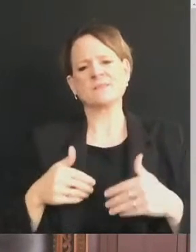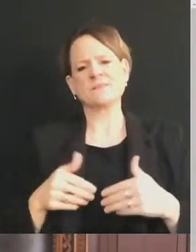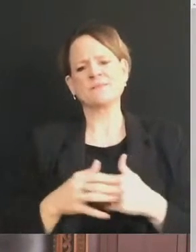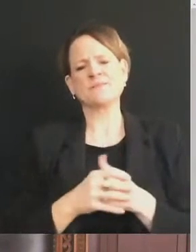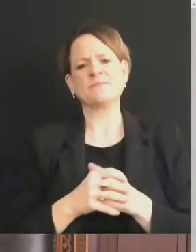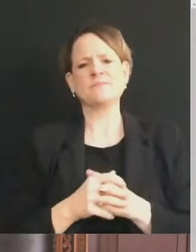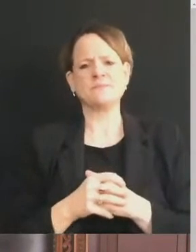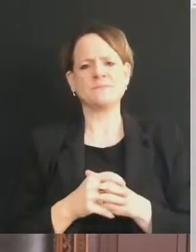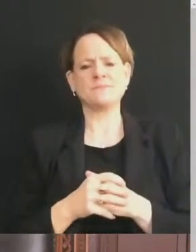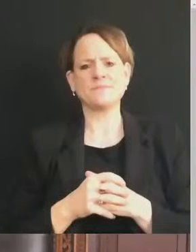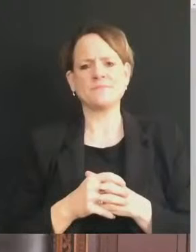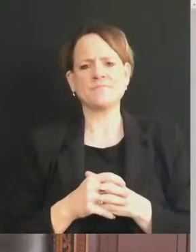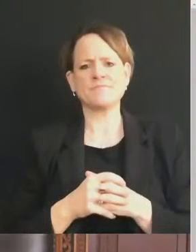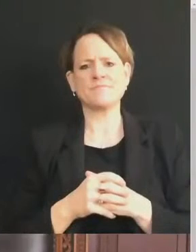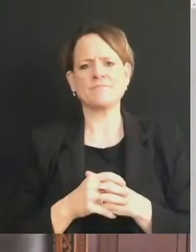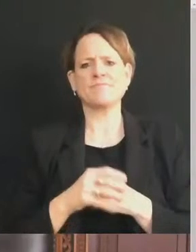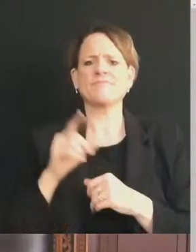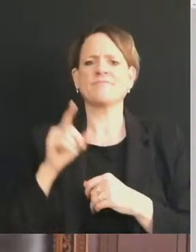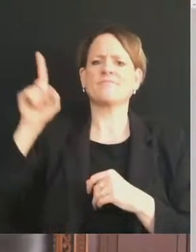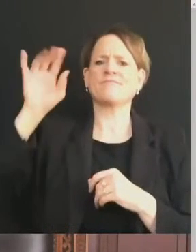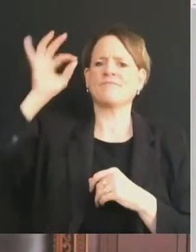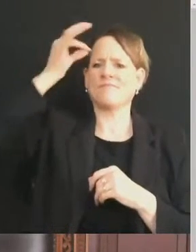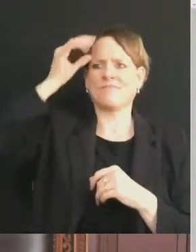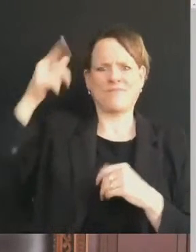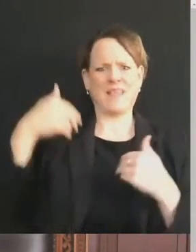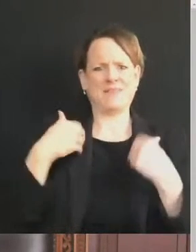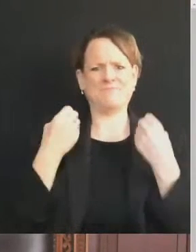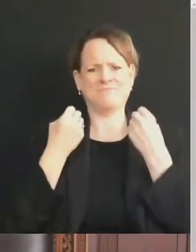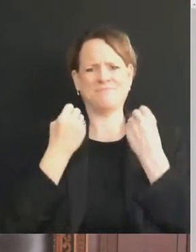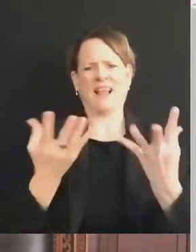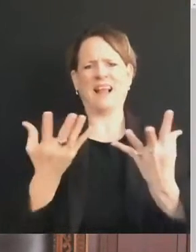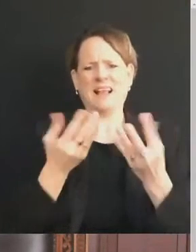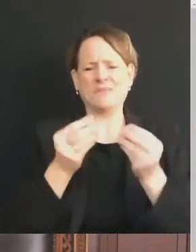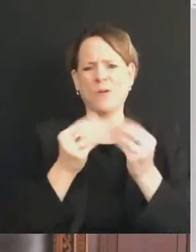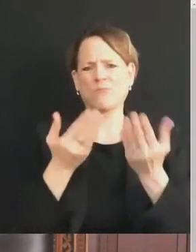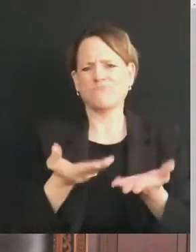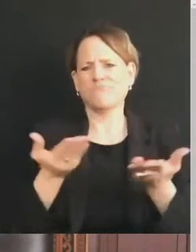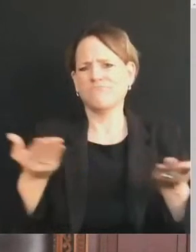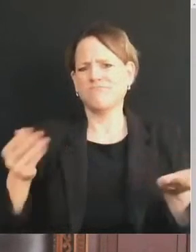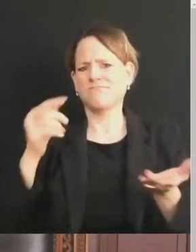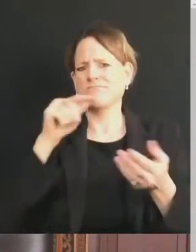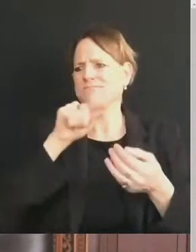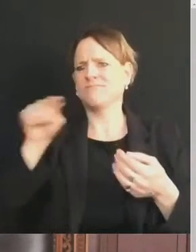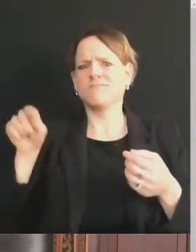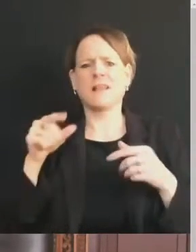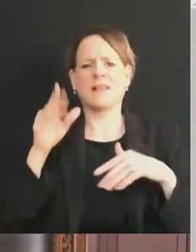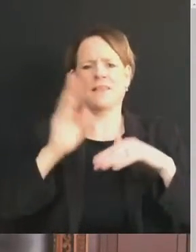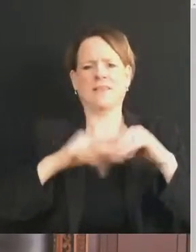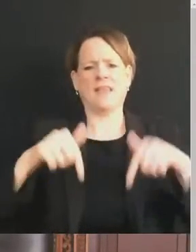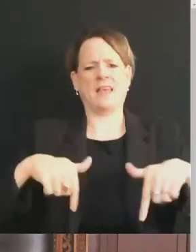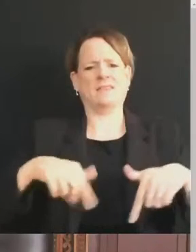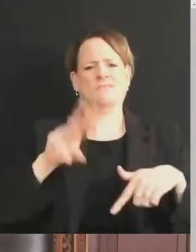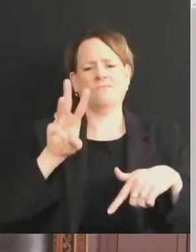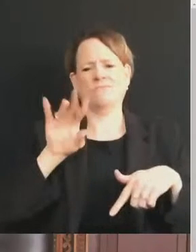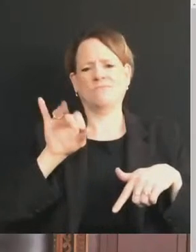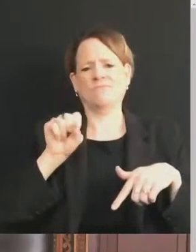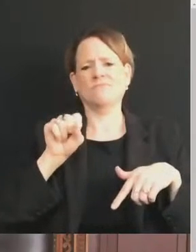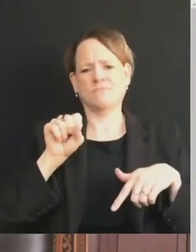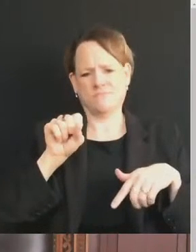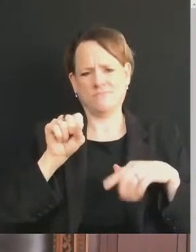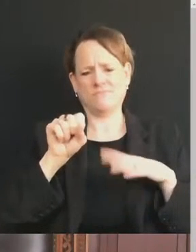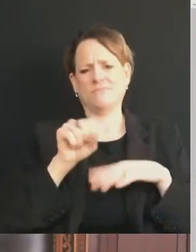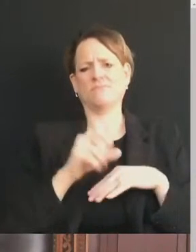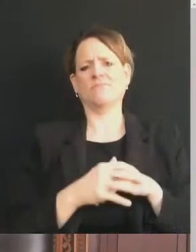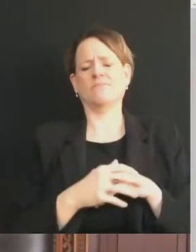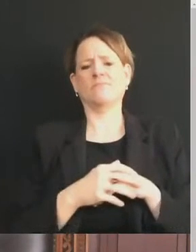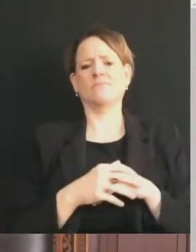I'm encouraging people at home and in the political world to make sure that they're harassing their